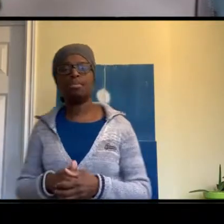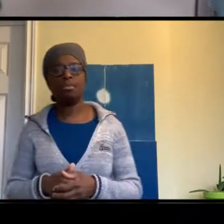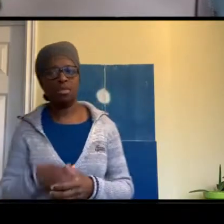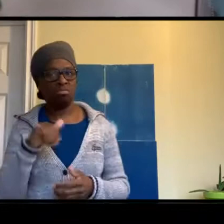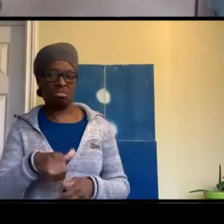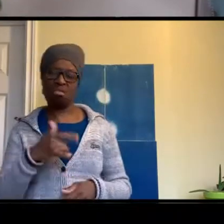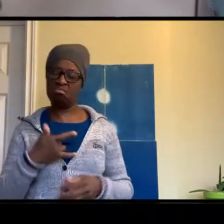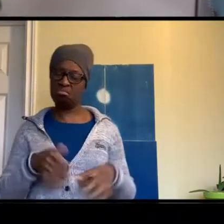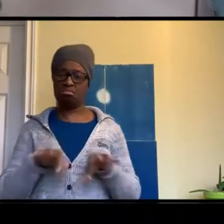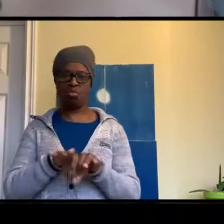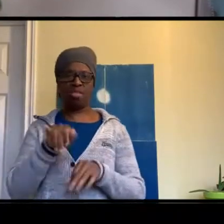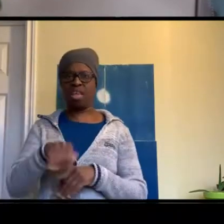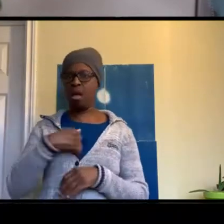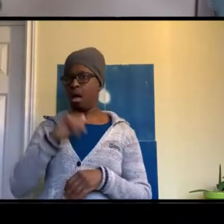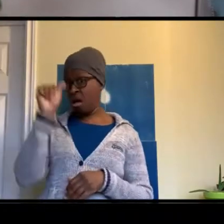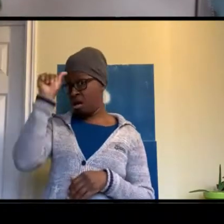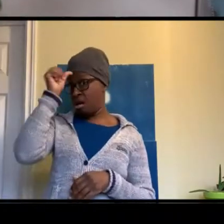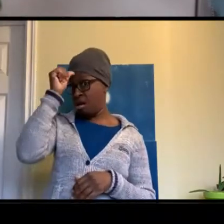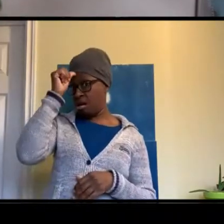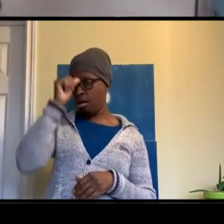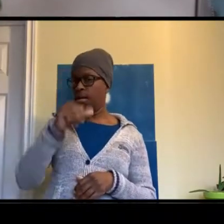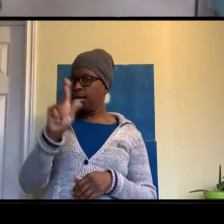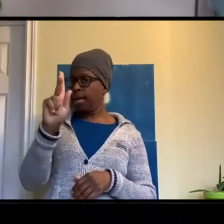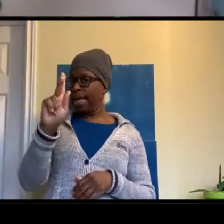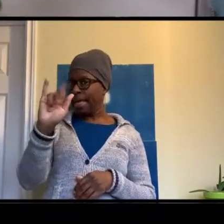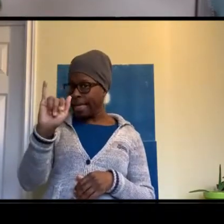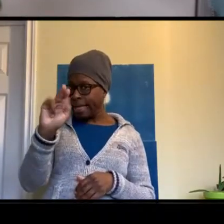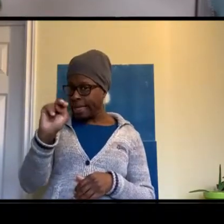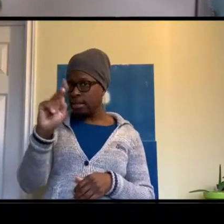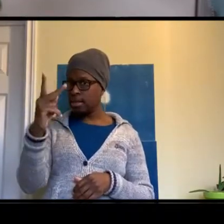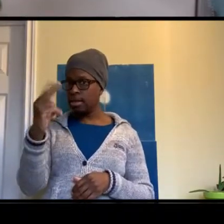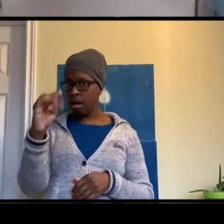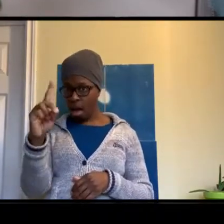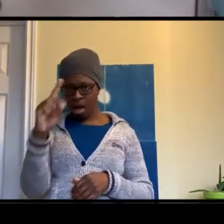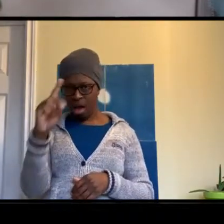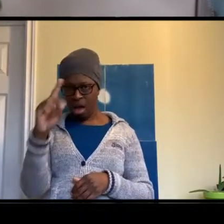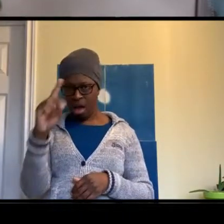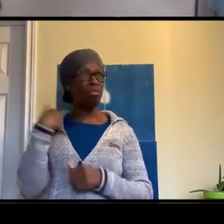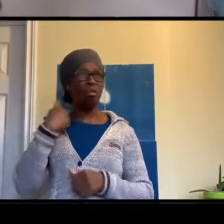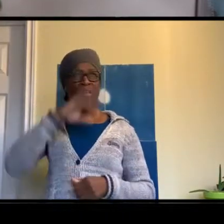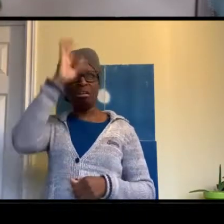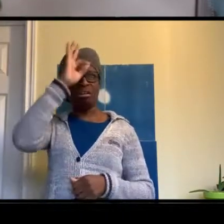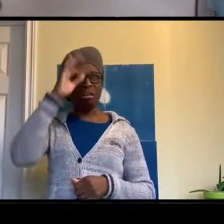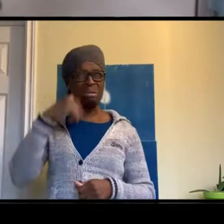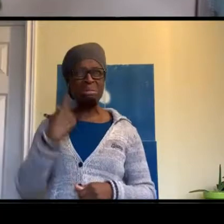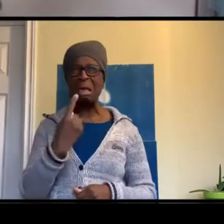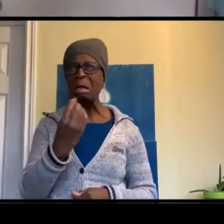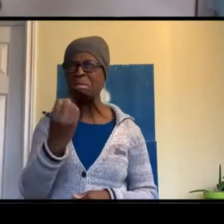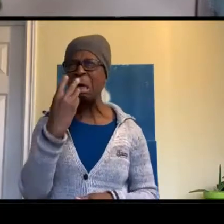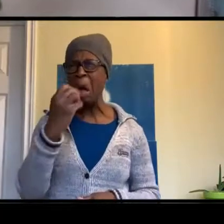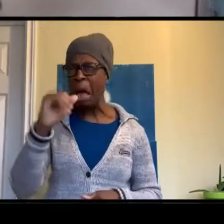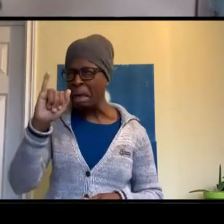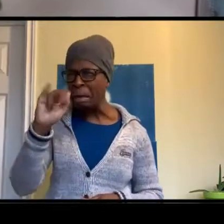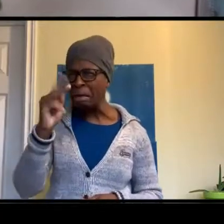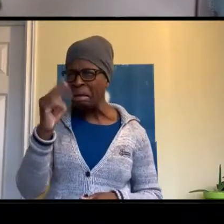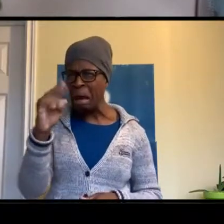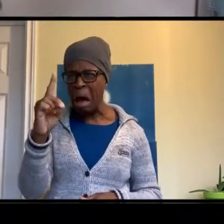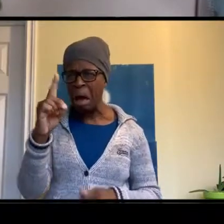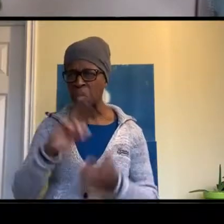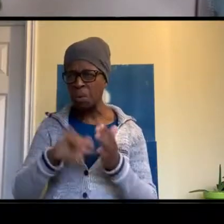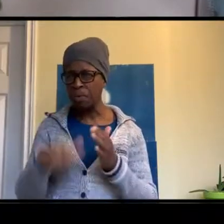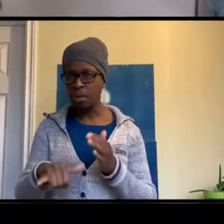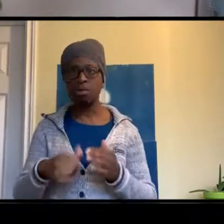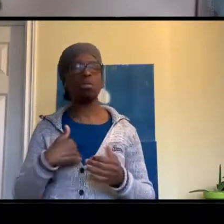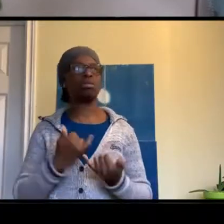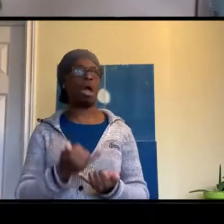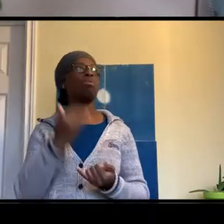that to me blew my mind the first time that I learned about it in terms of budgeting things. It's very important.